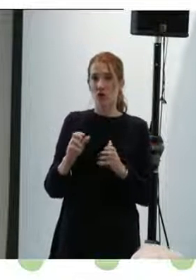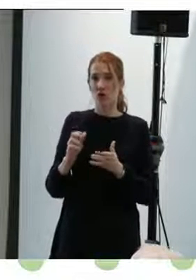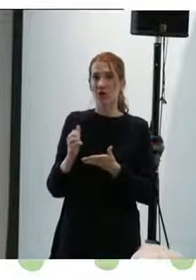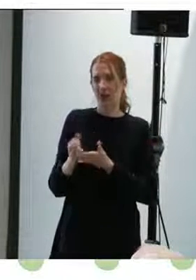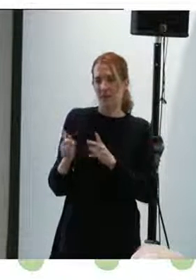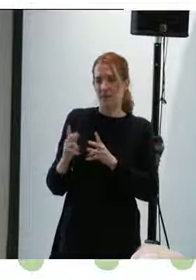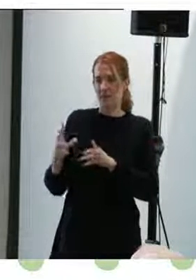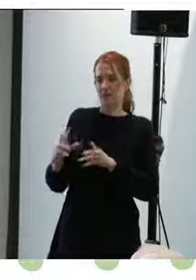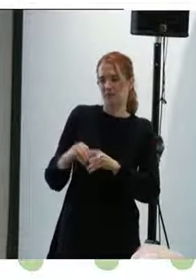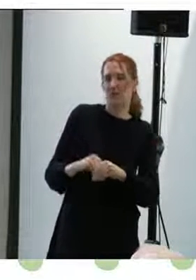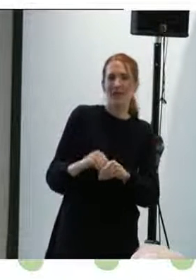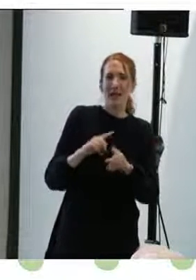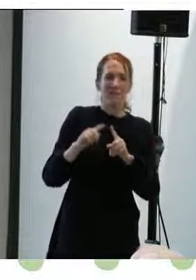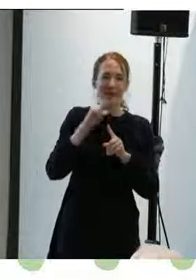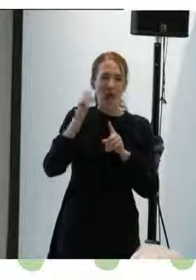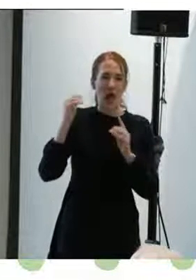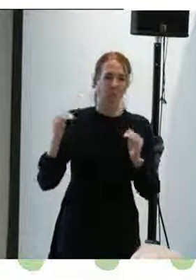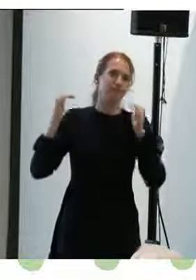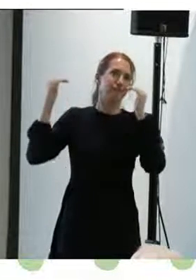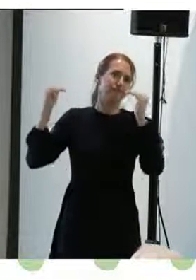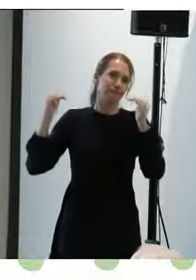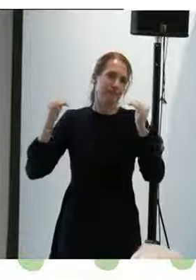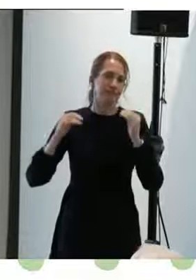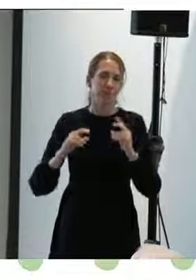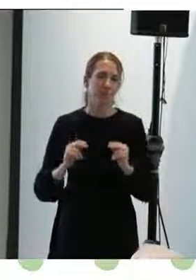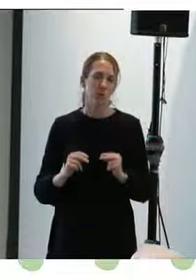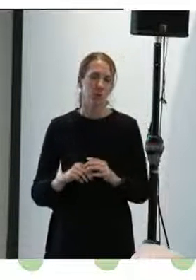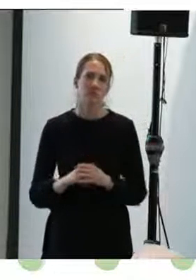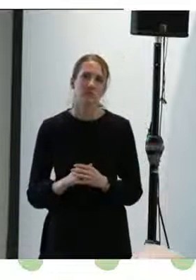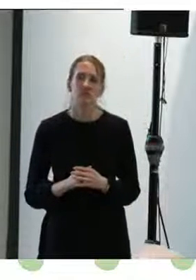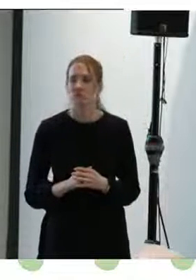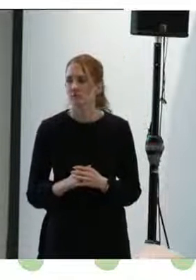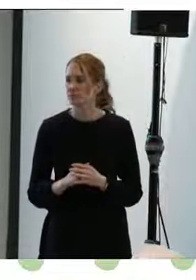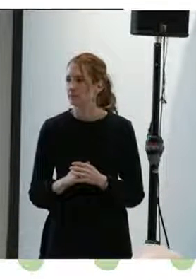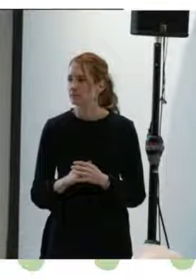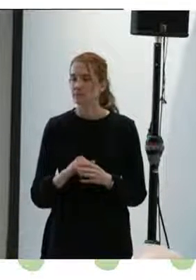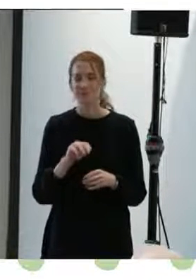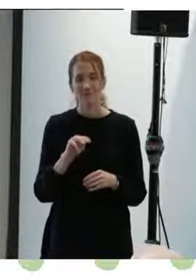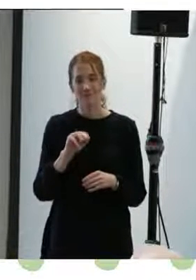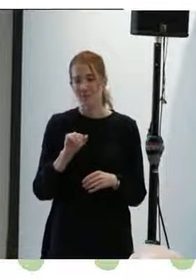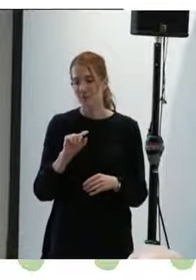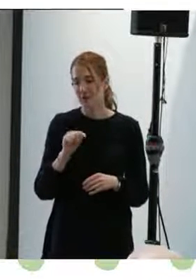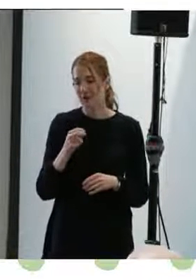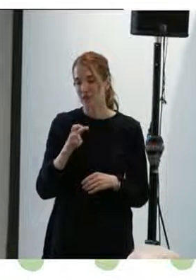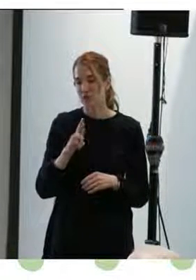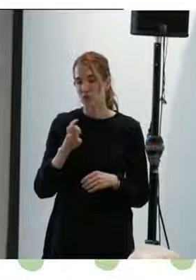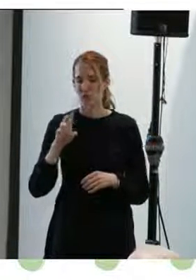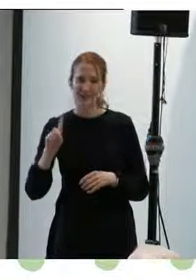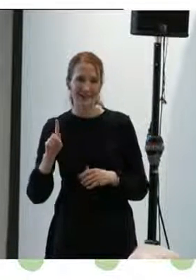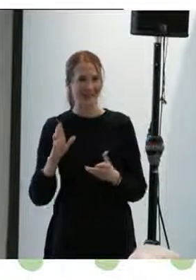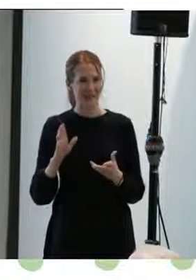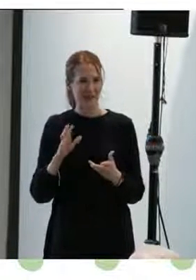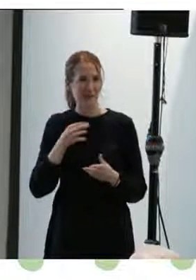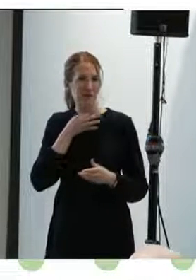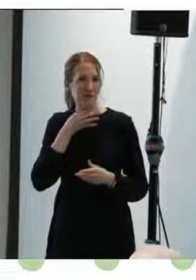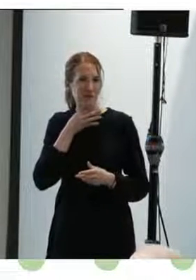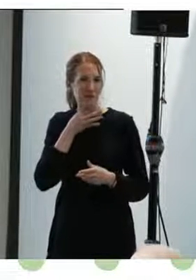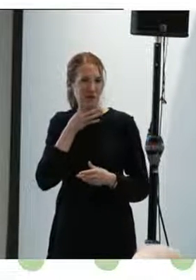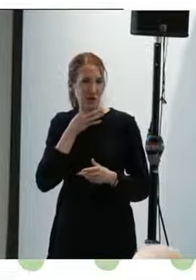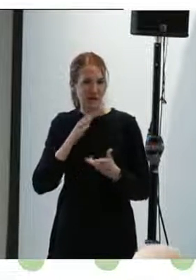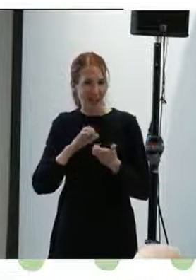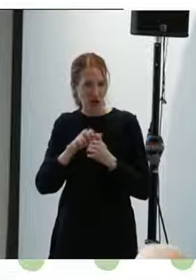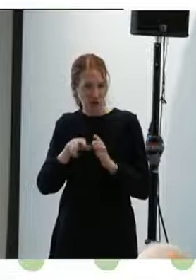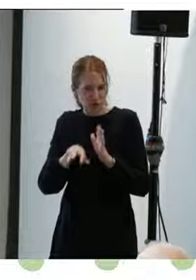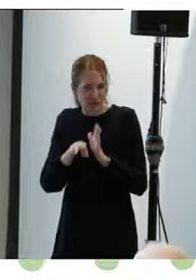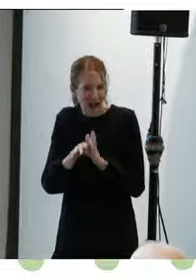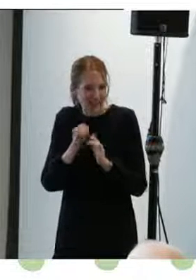at really like higher levels than that. How did you find your interviewees and develop rapport so they would open up to you? Oh